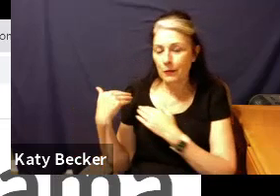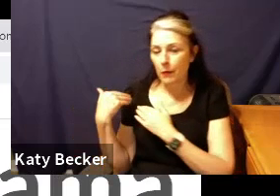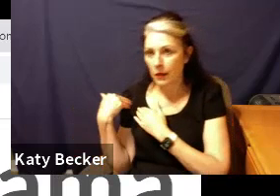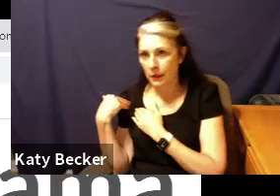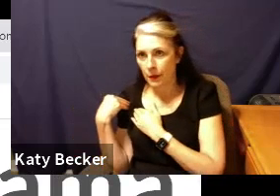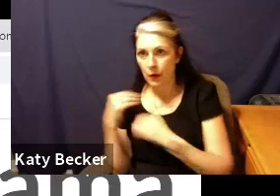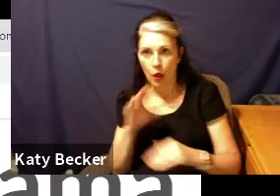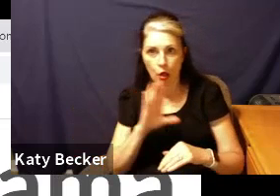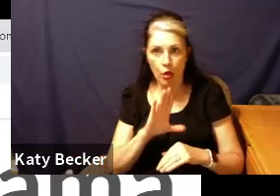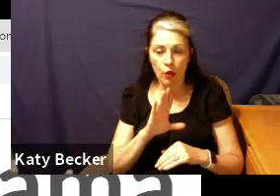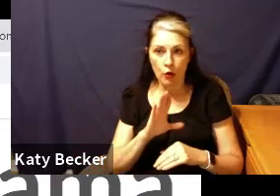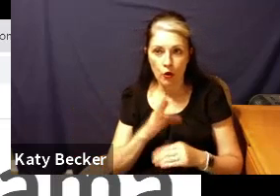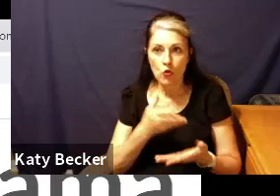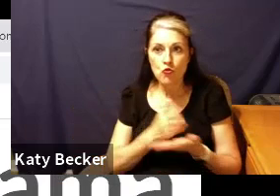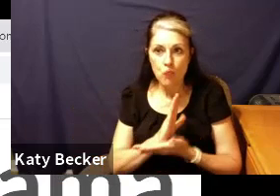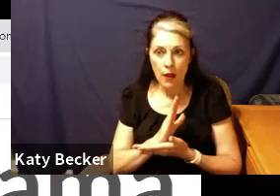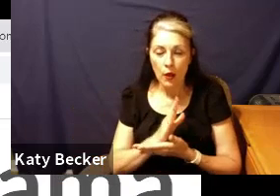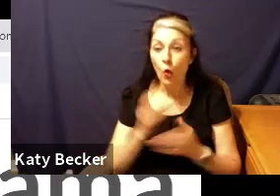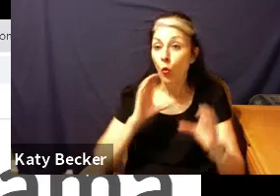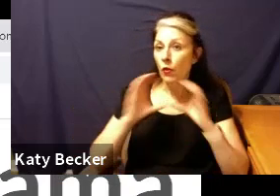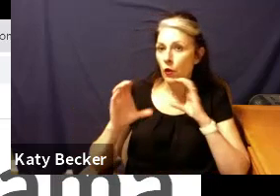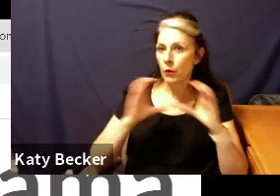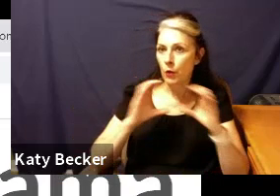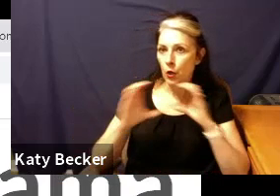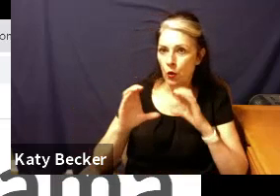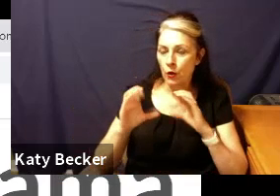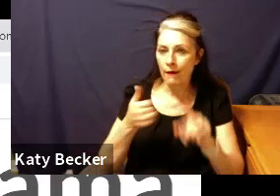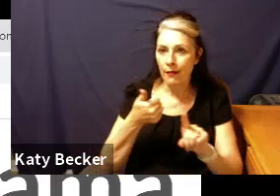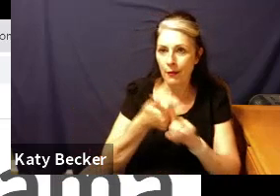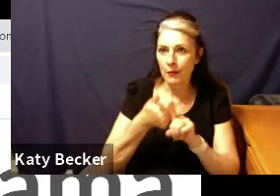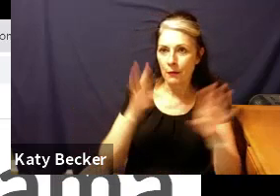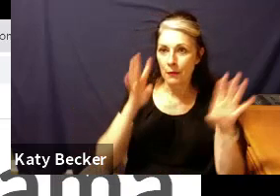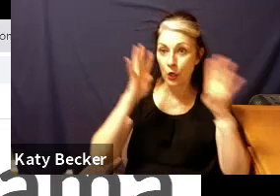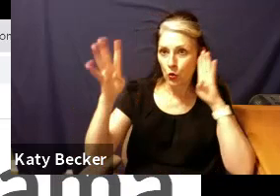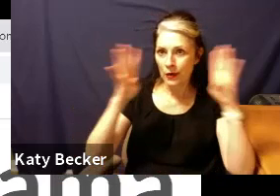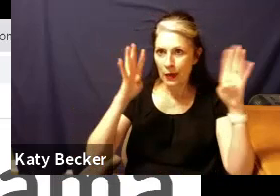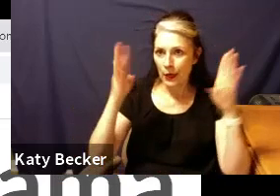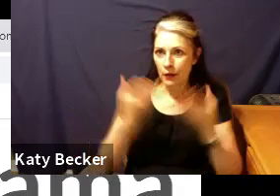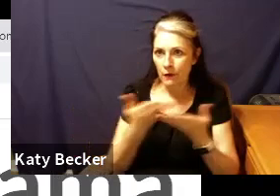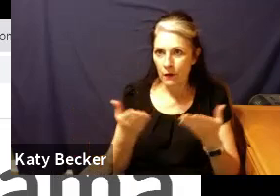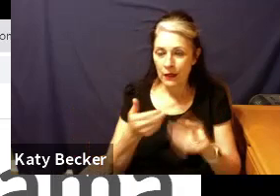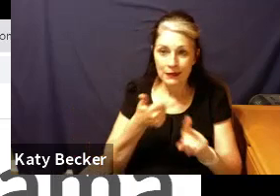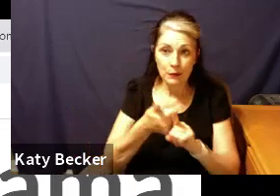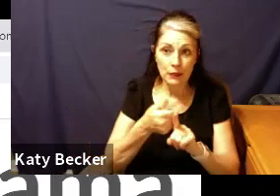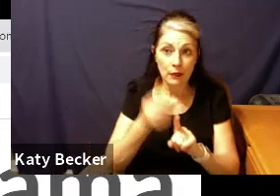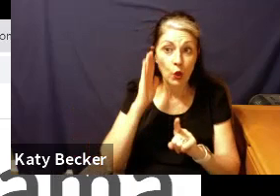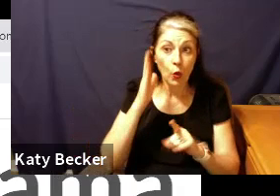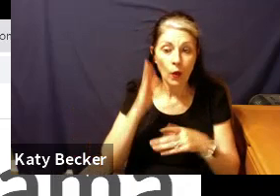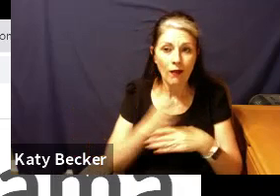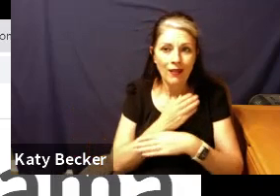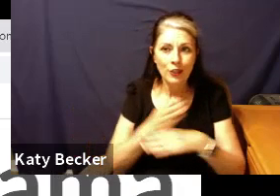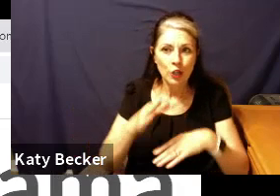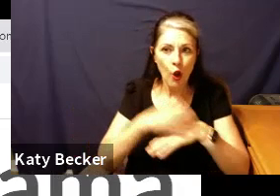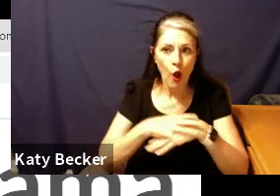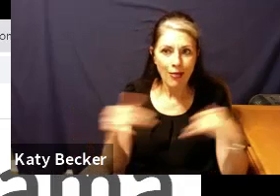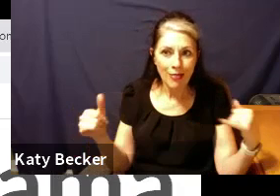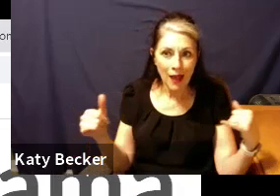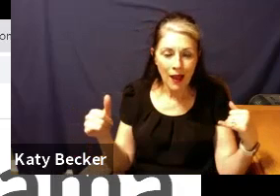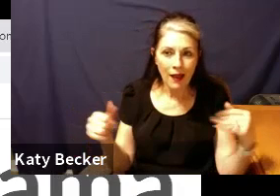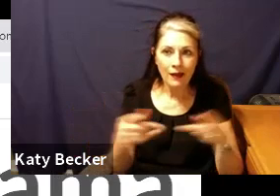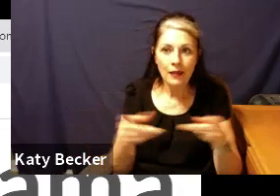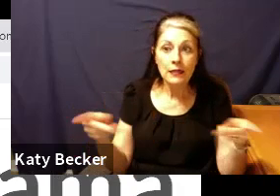their right when they are communicating and being creators of things that they are going to share on an online space.